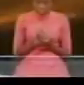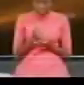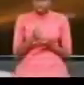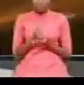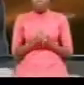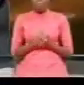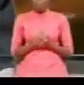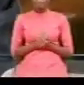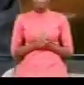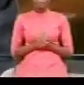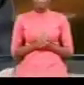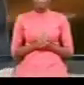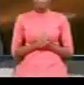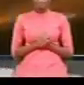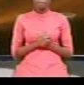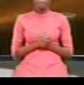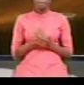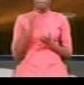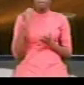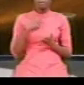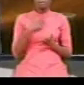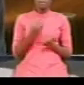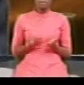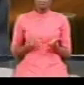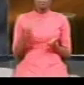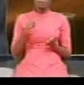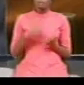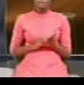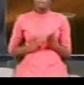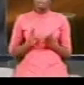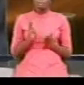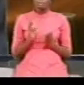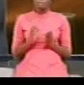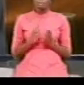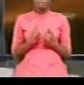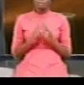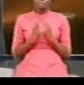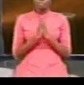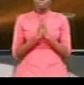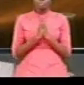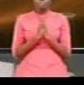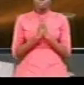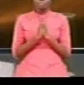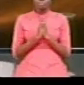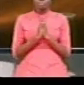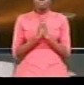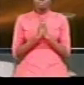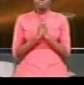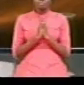Amen. Shall we rise up to pray?